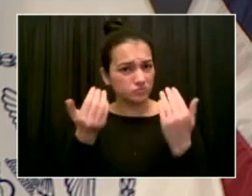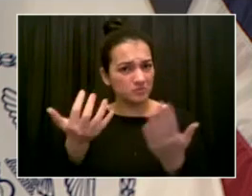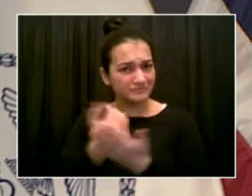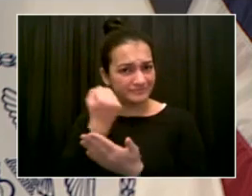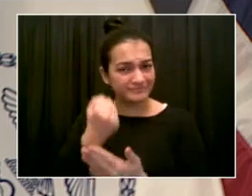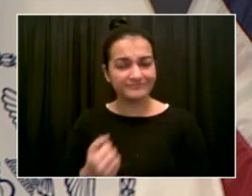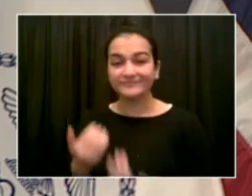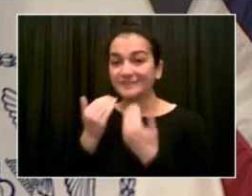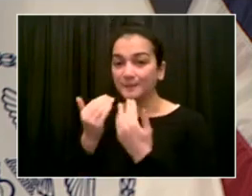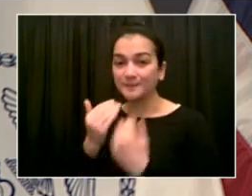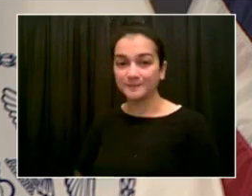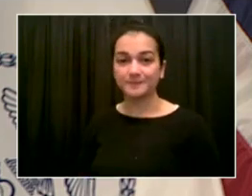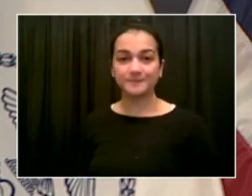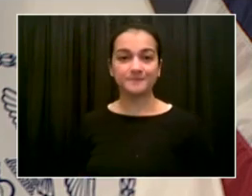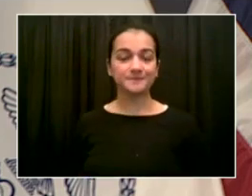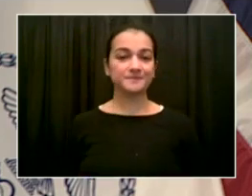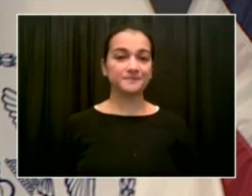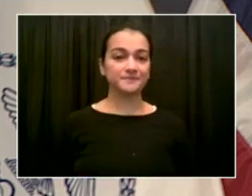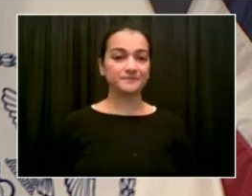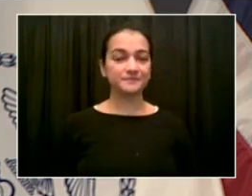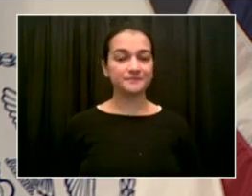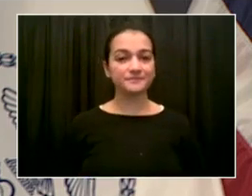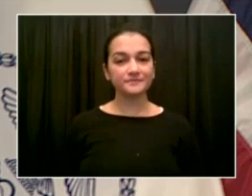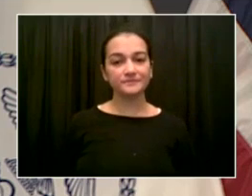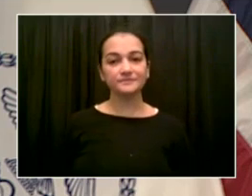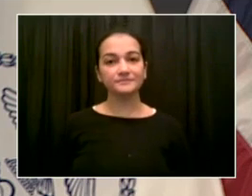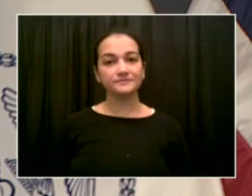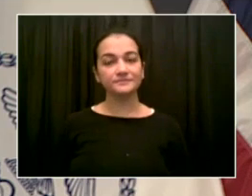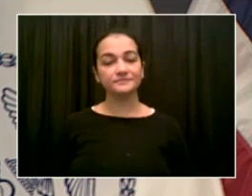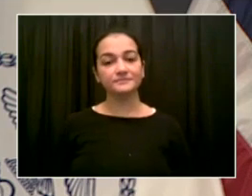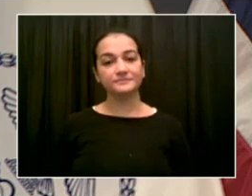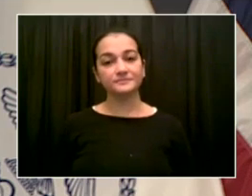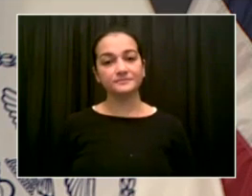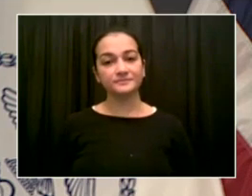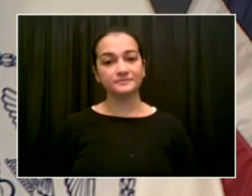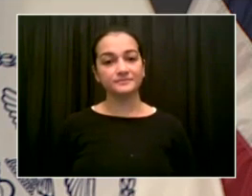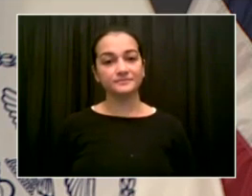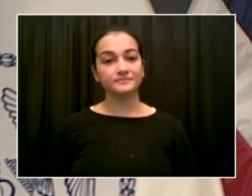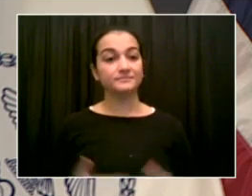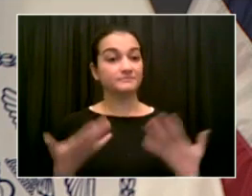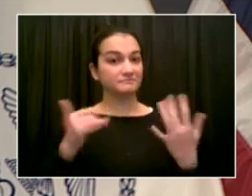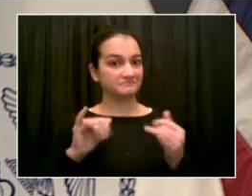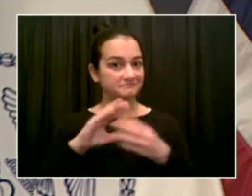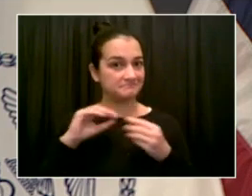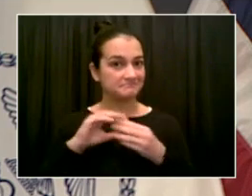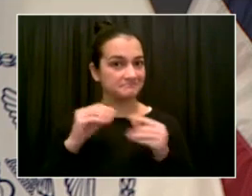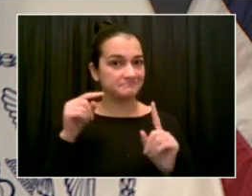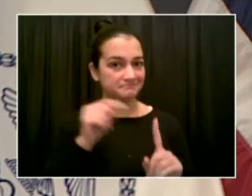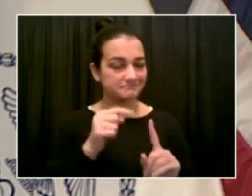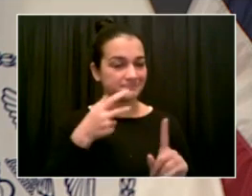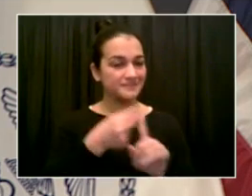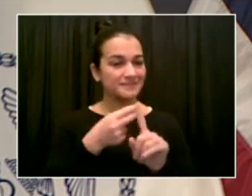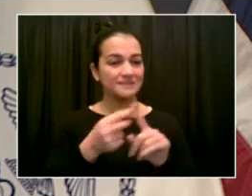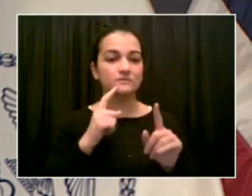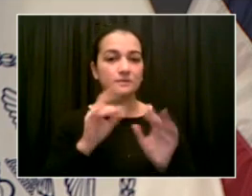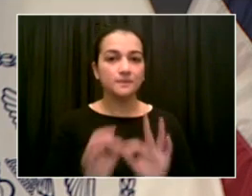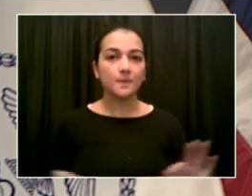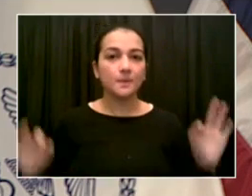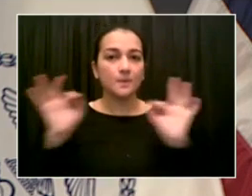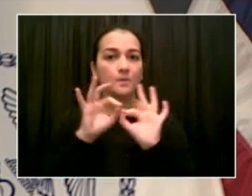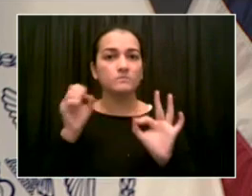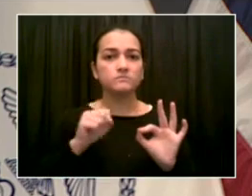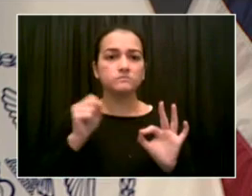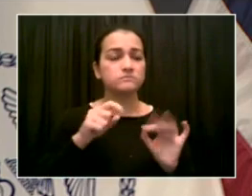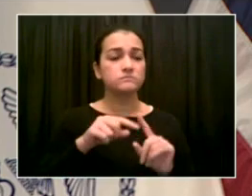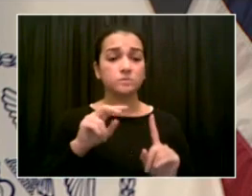Now, everyone, New York City leading the way on vaccinations, safest place to be in the whole country